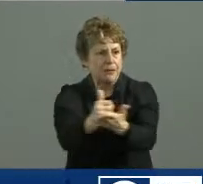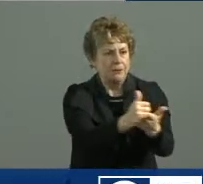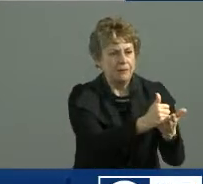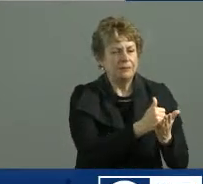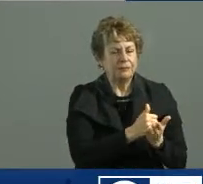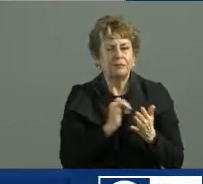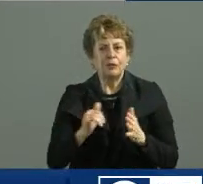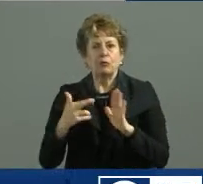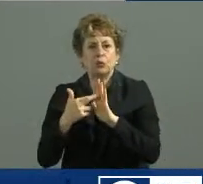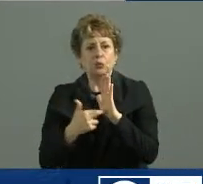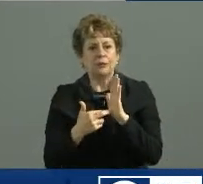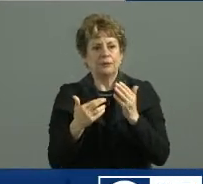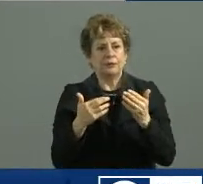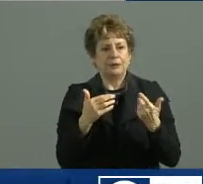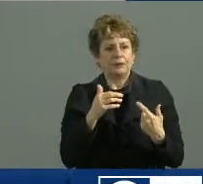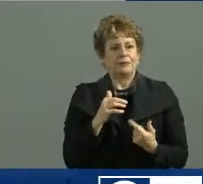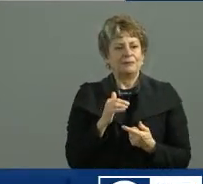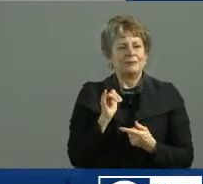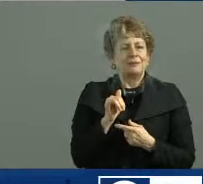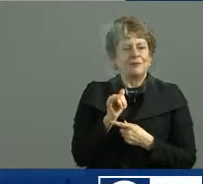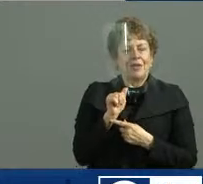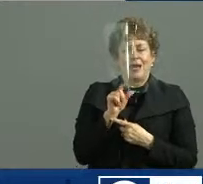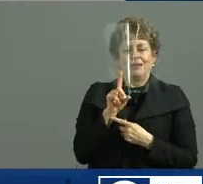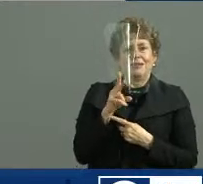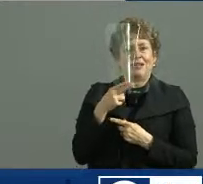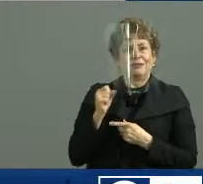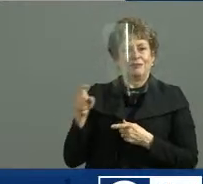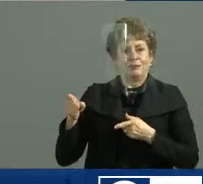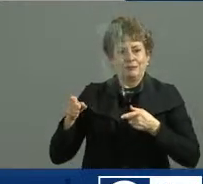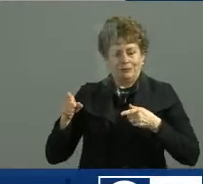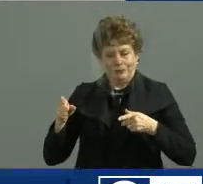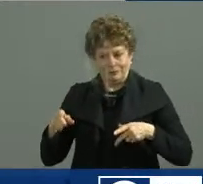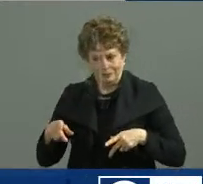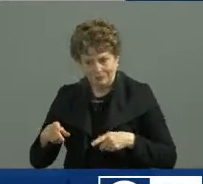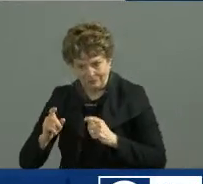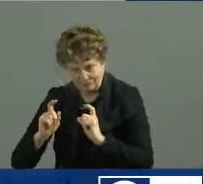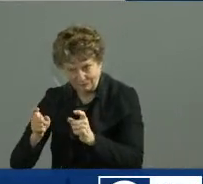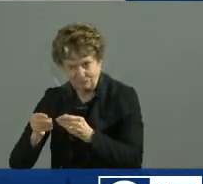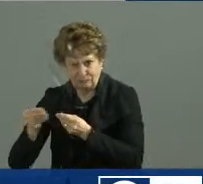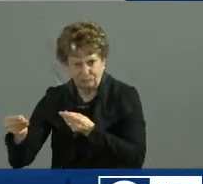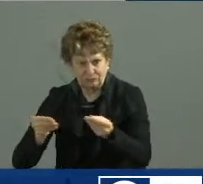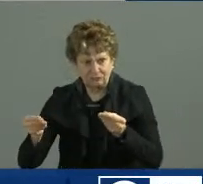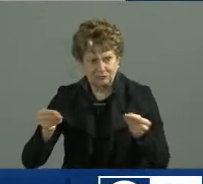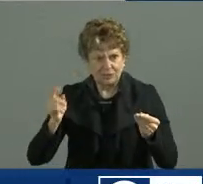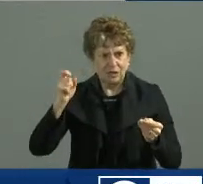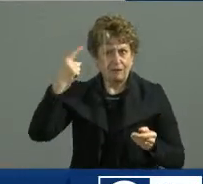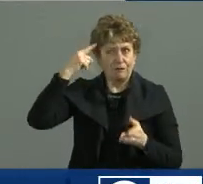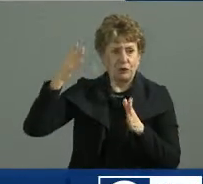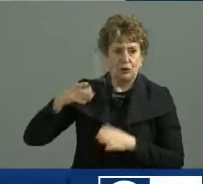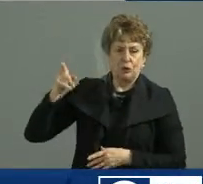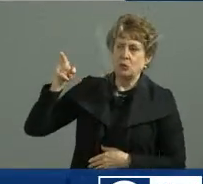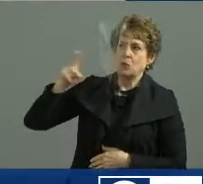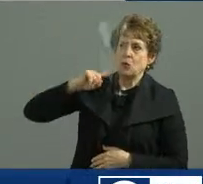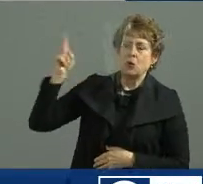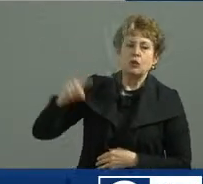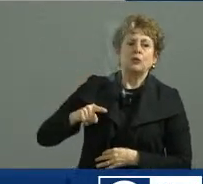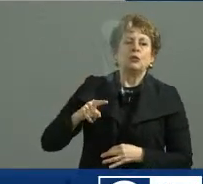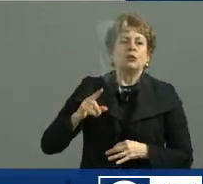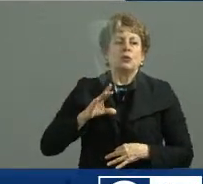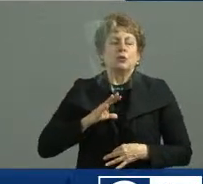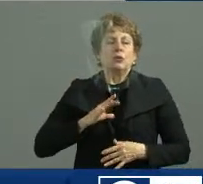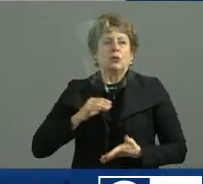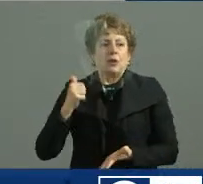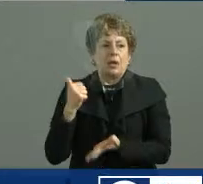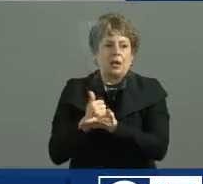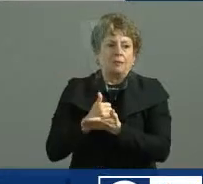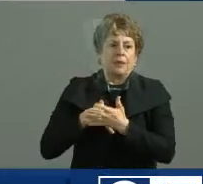by ADHS. The governor's executive order actually makes this even more efficient by empowering ADHS to manage